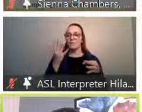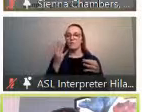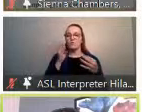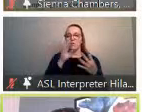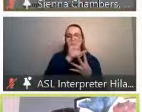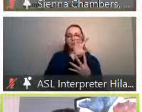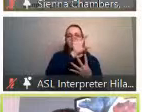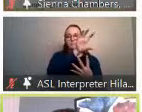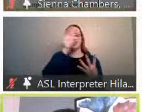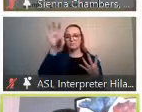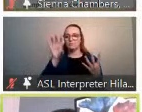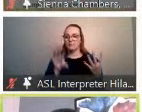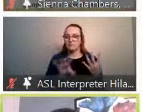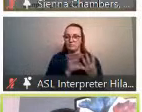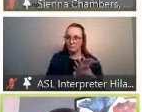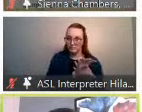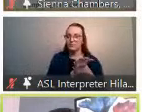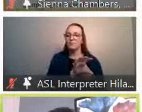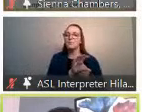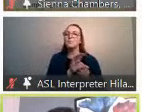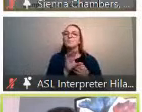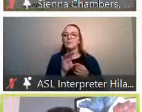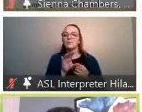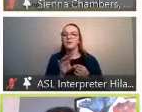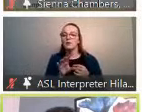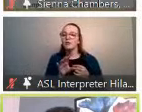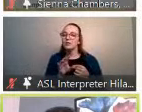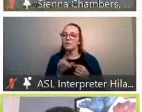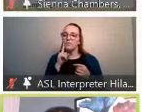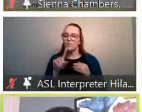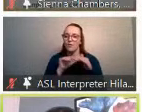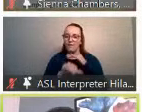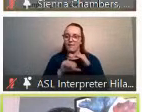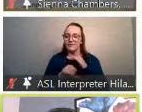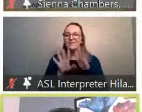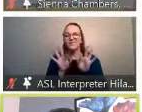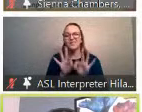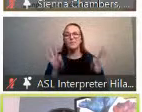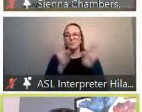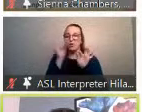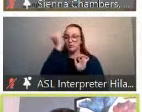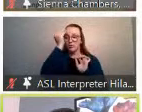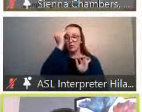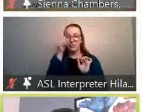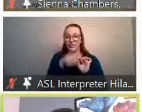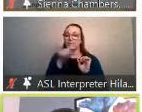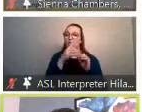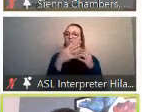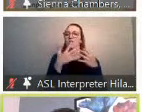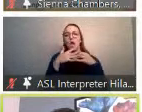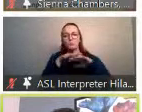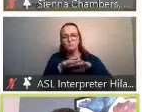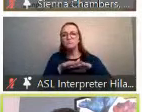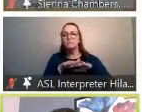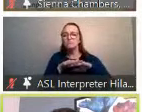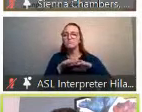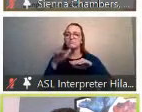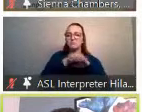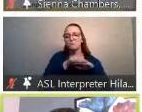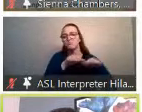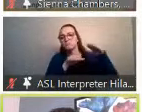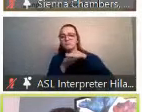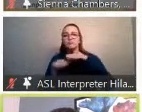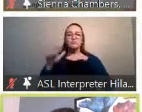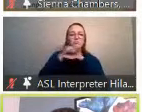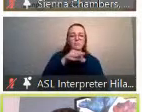examining access. However, it's important to note that these dimensions are interrelated and that families of different backgrounds